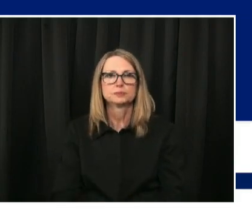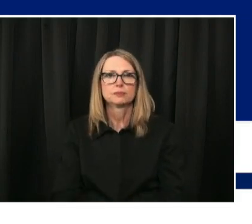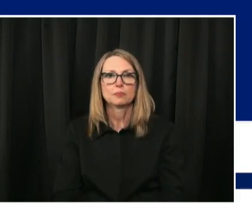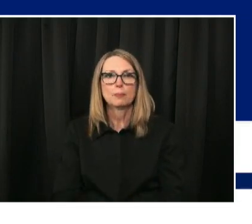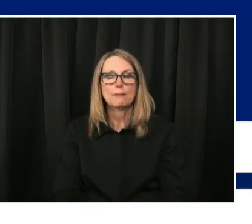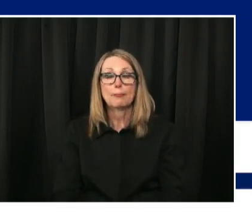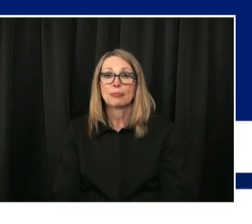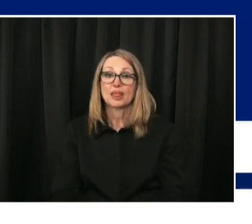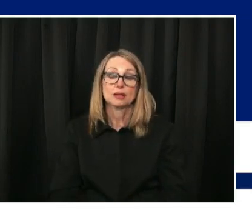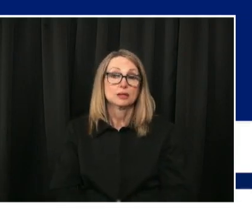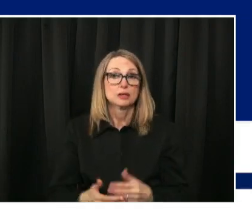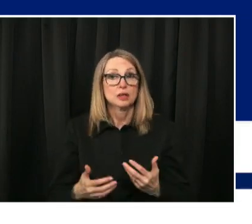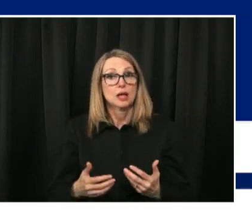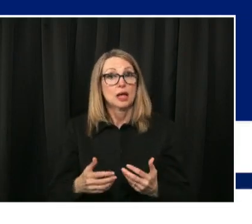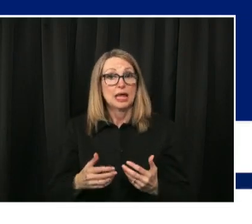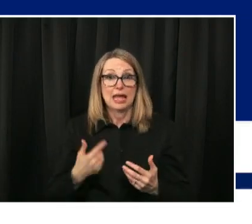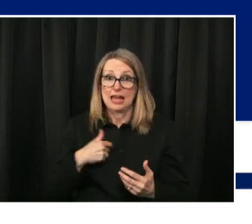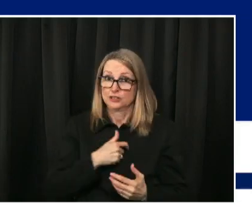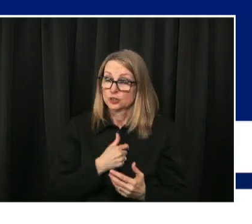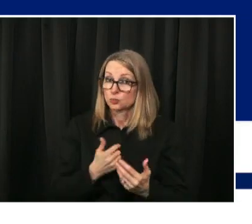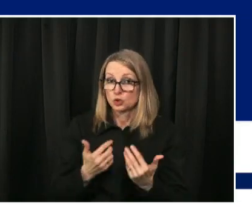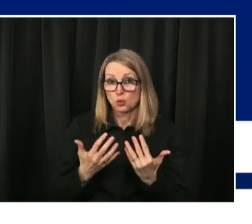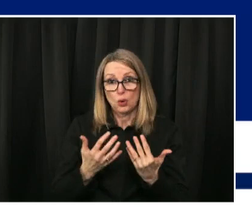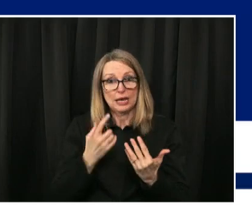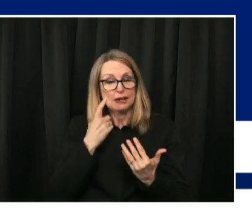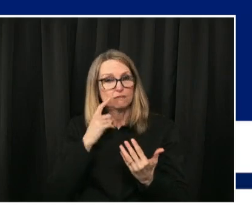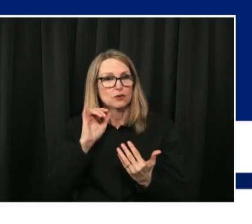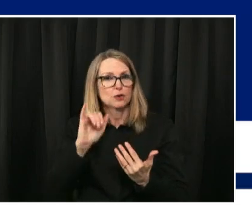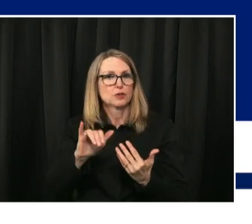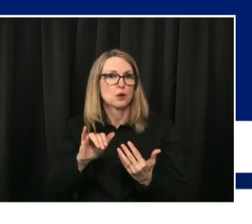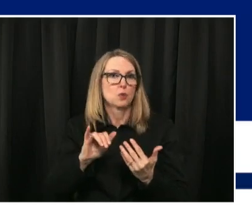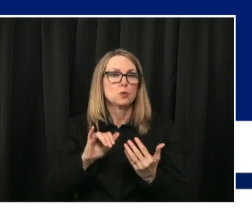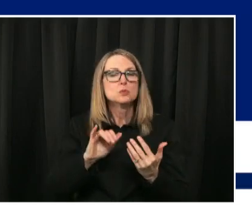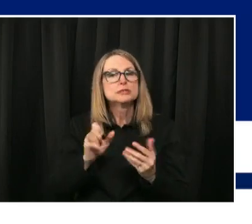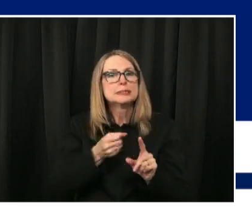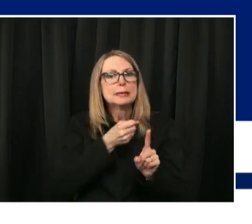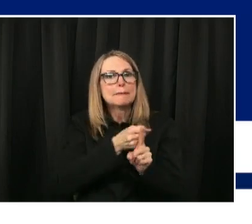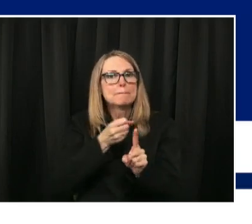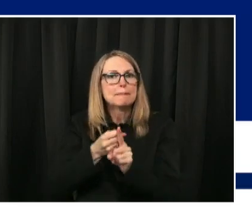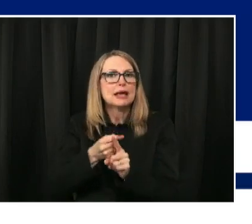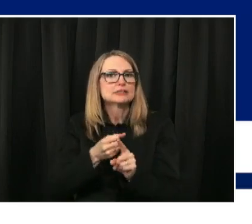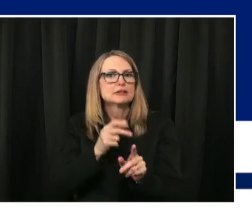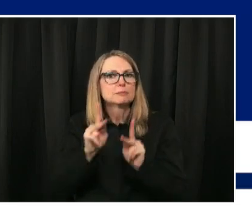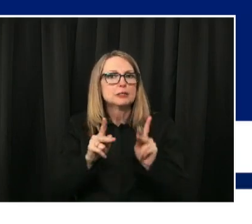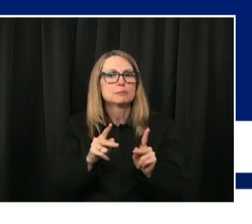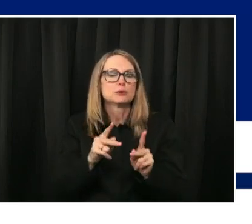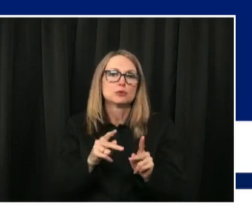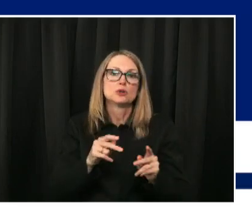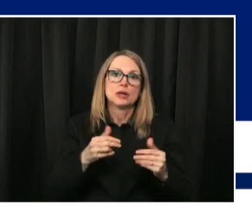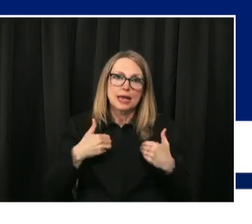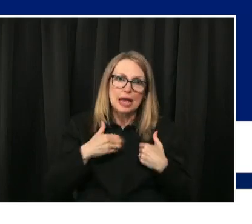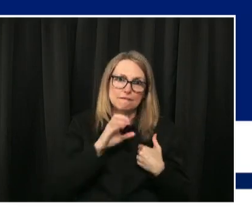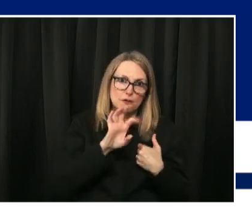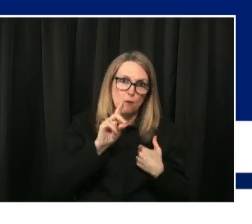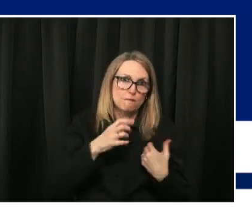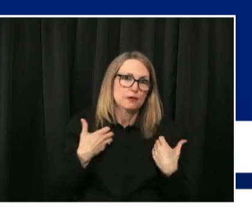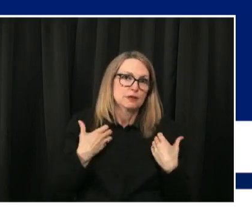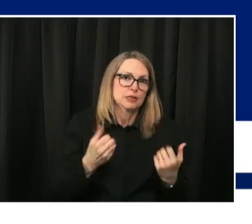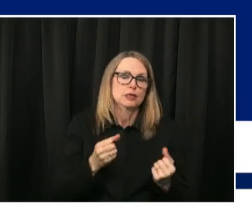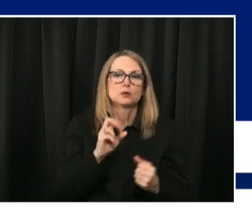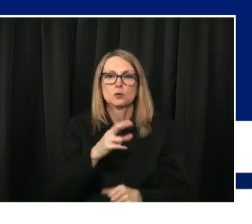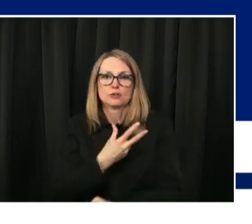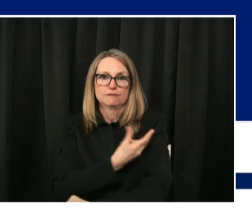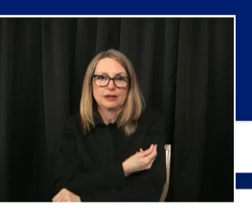we're waiting for population level impacts to be seen in the state, we are beginning to see the impact of vaccine